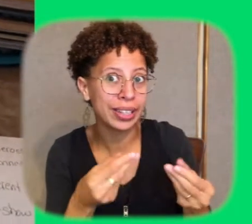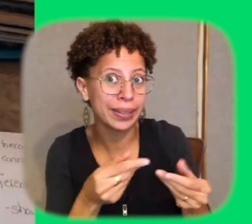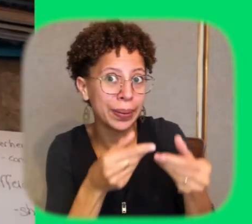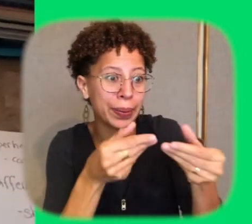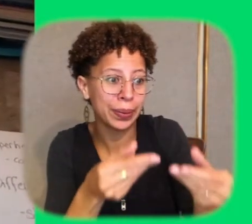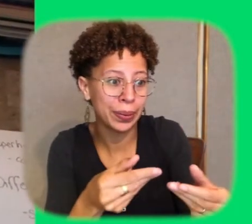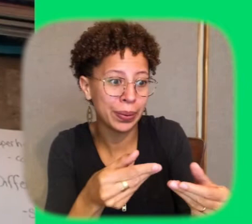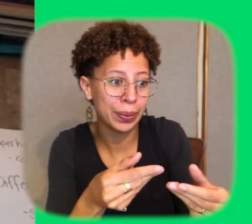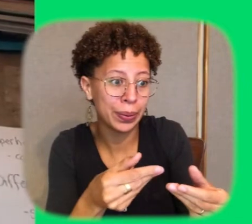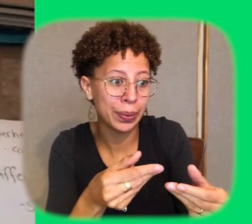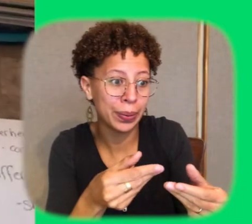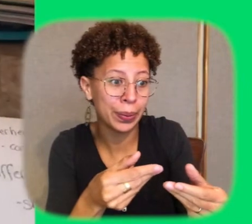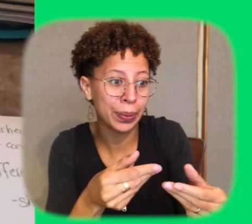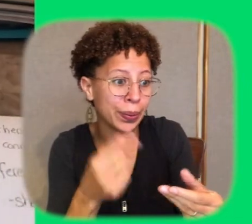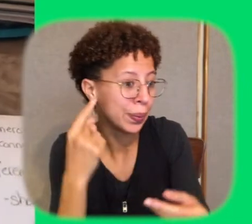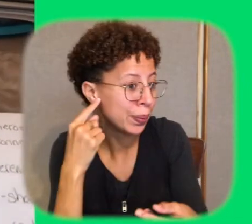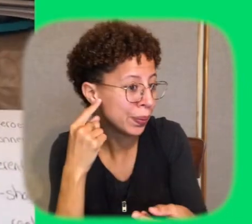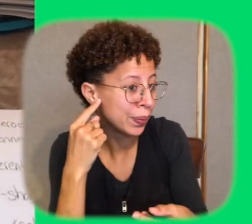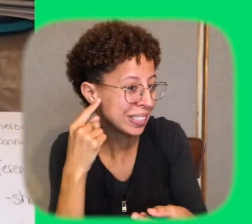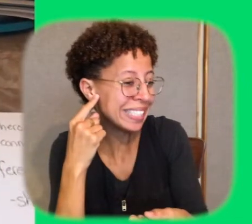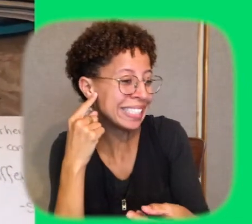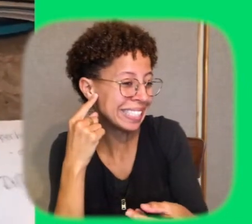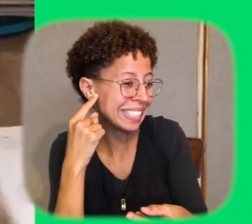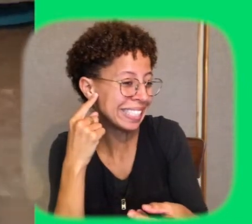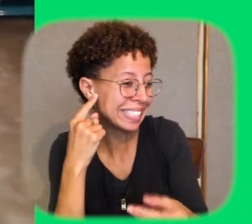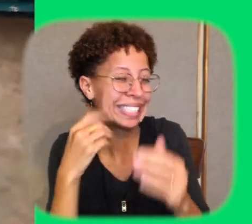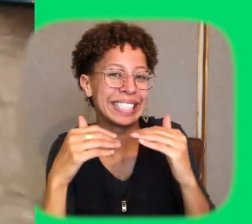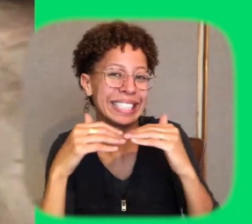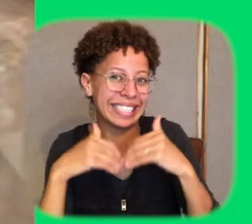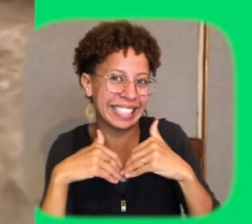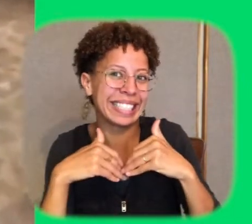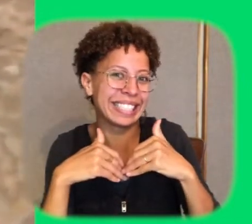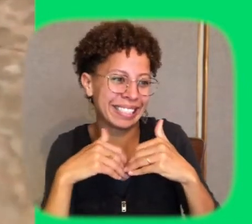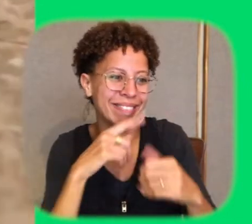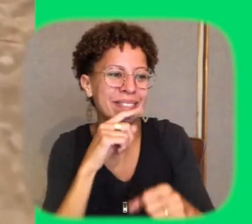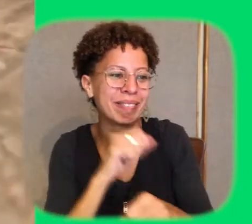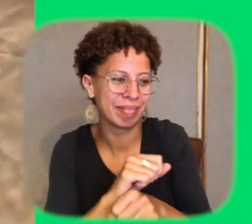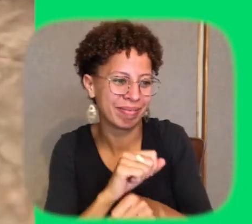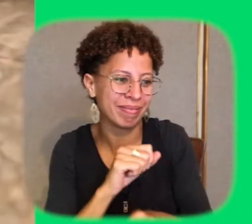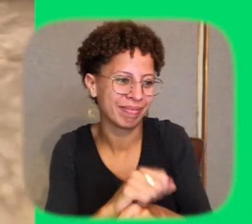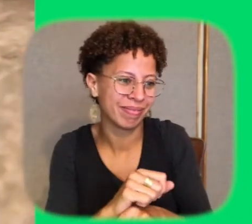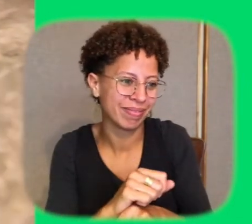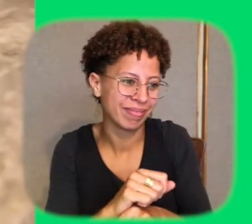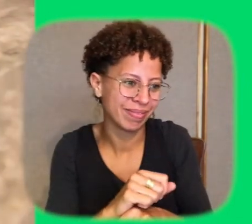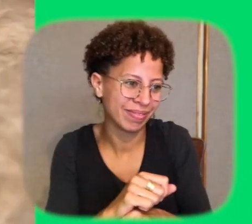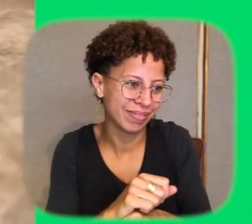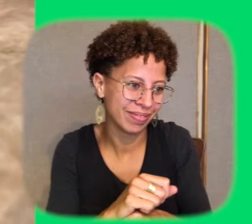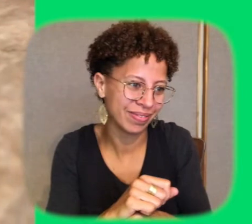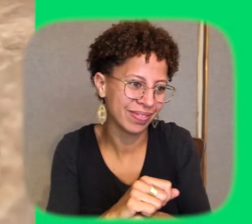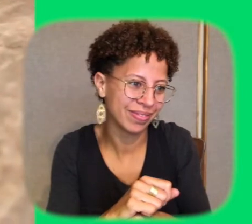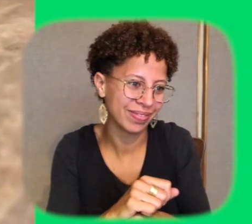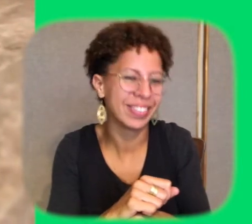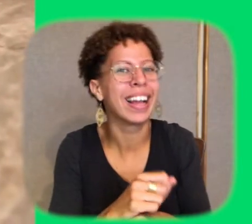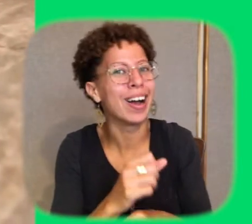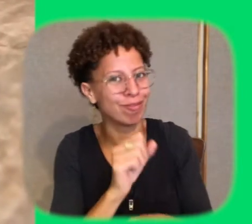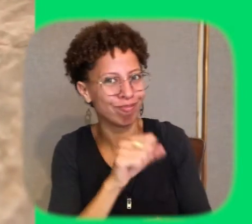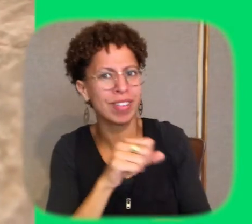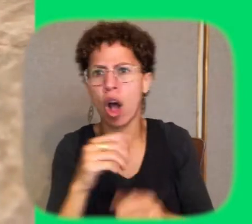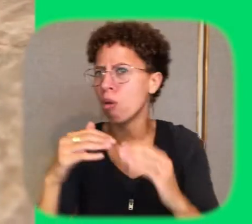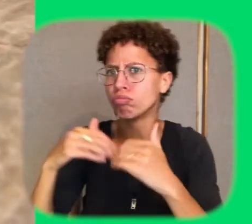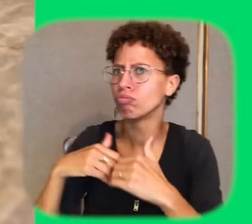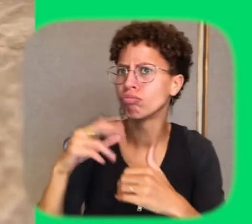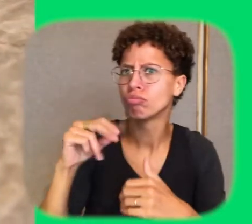No collapses. Oh, did you see that? It didn't collapse. They sure did. No, not all. Well, how